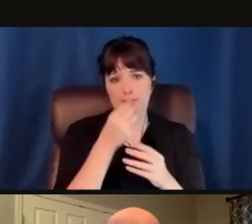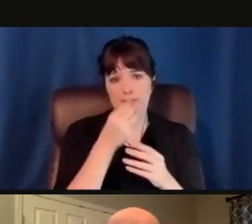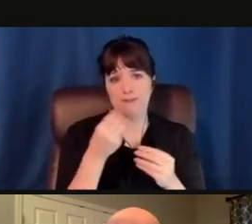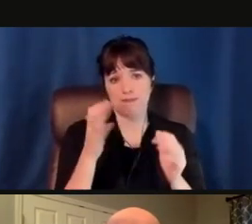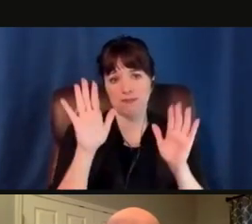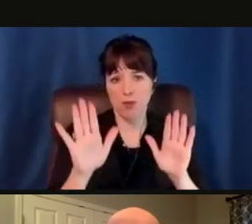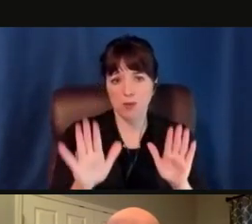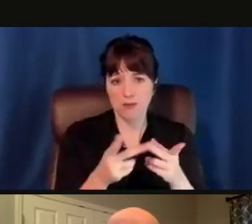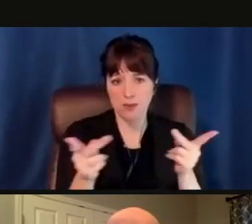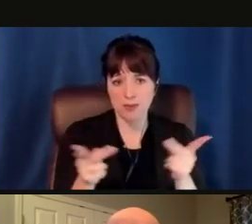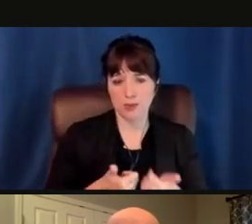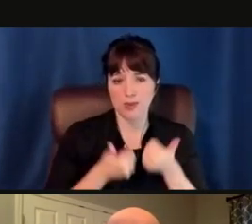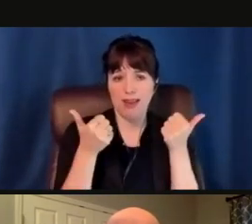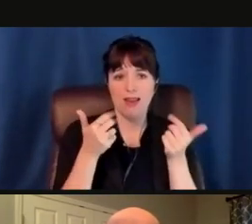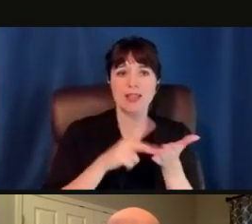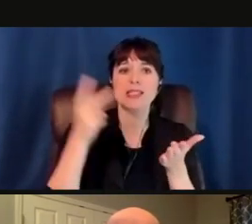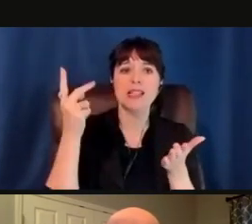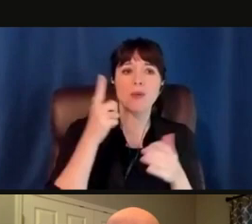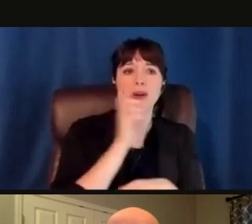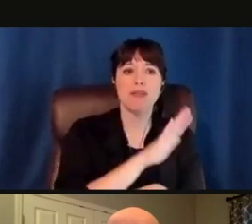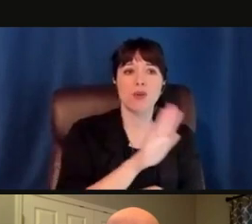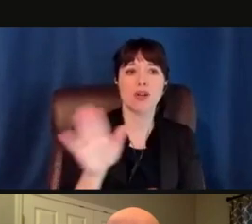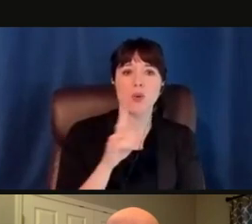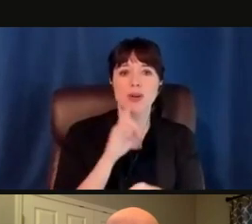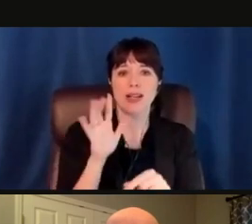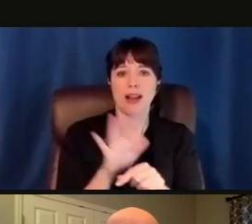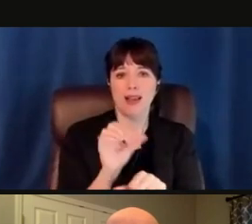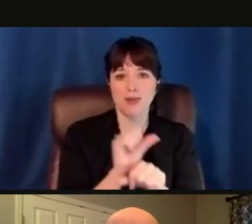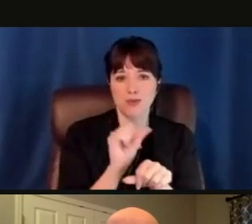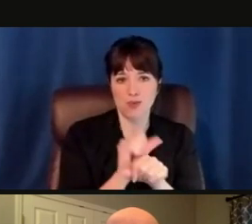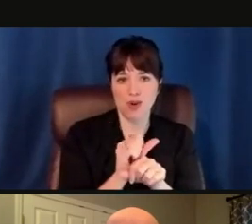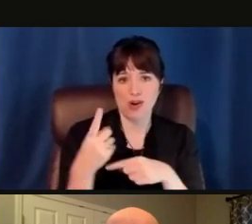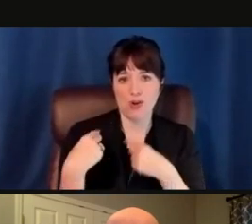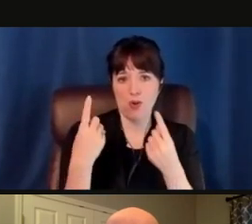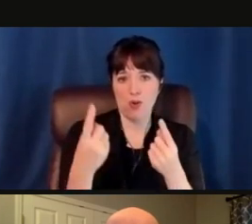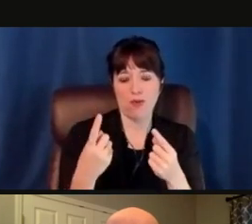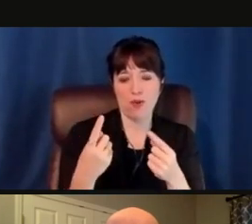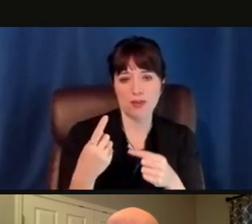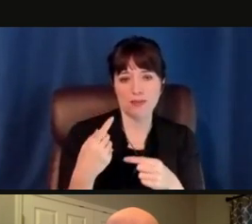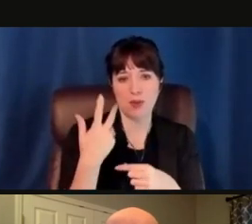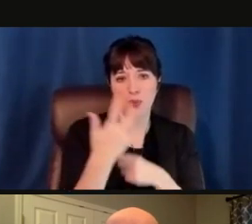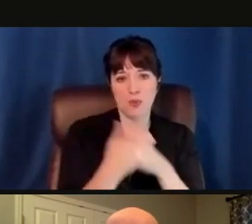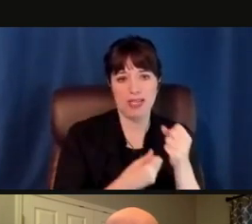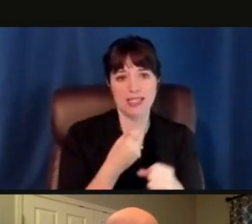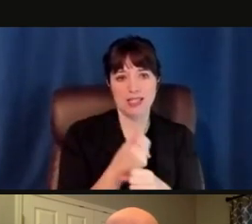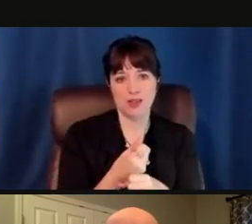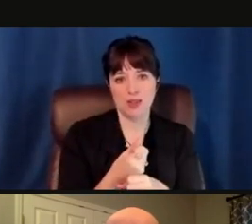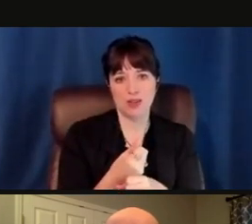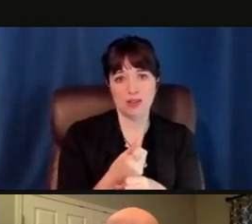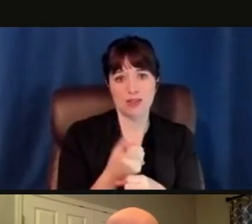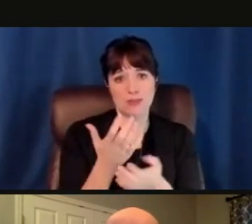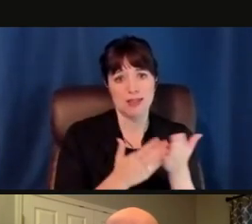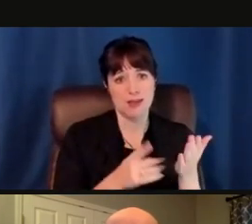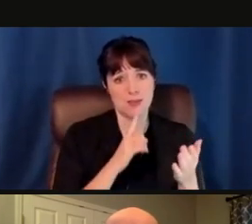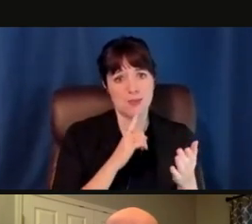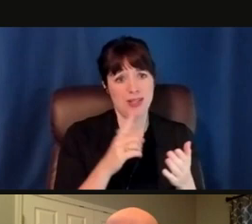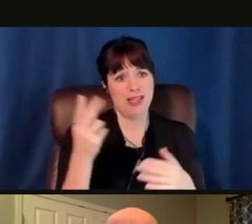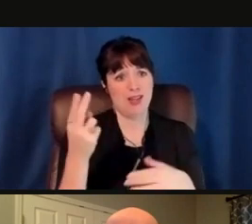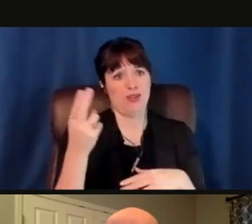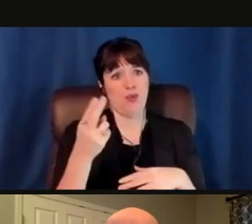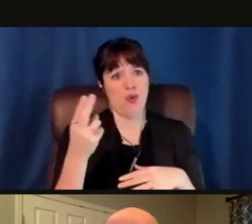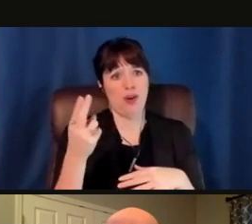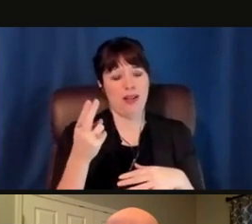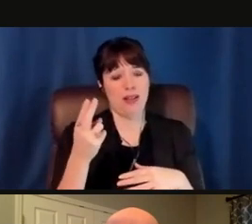double for your dedicated work over the past 3 years of what have been some fairly historically